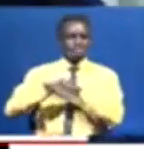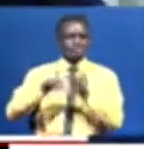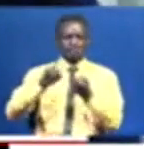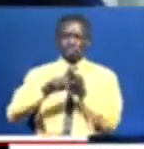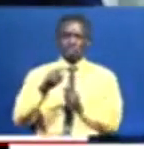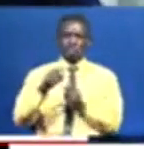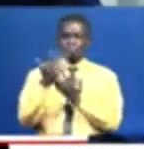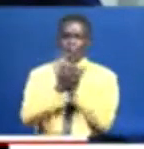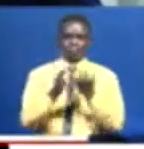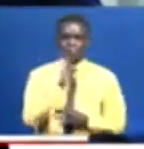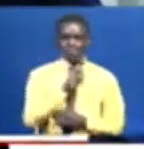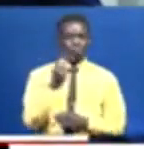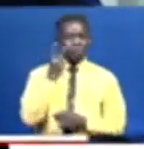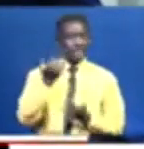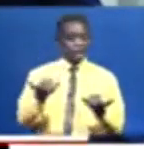up to more